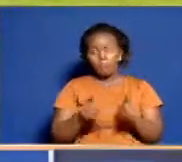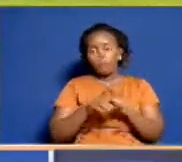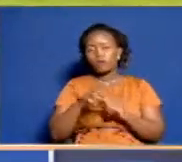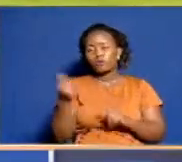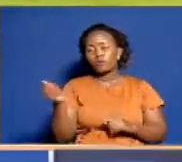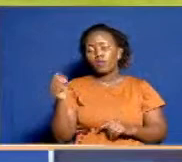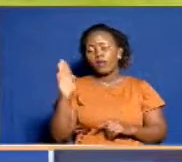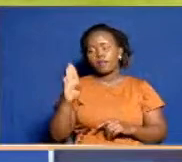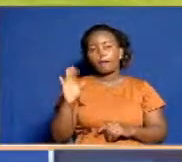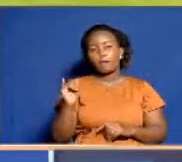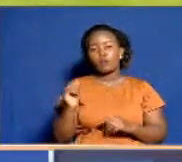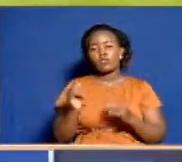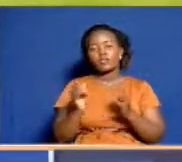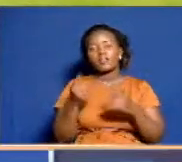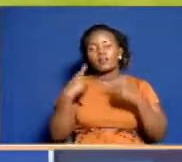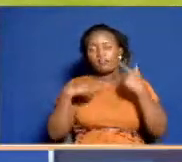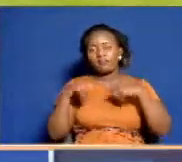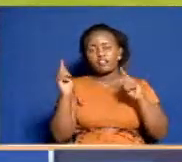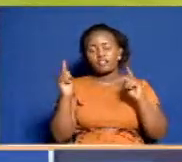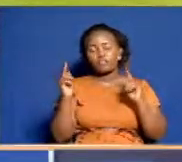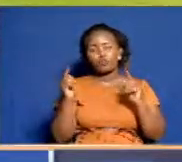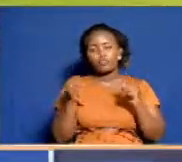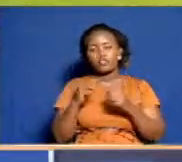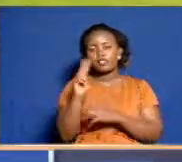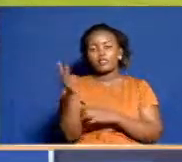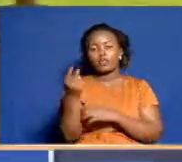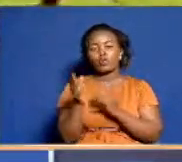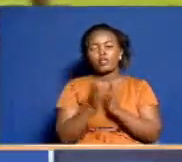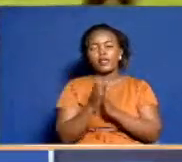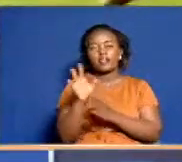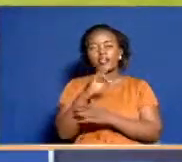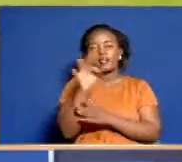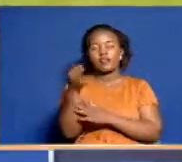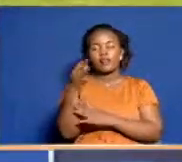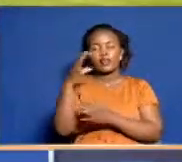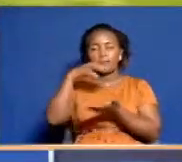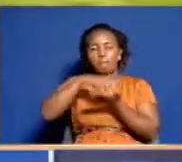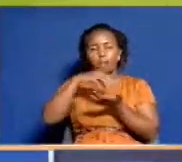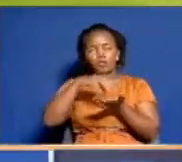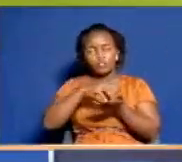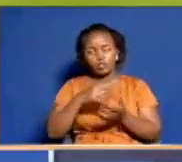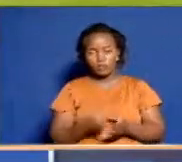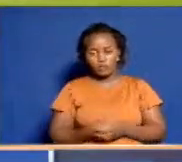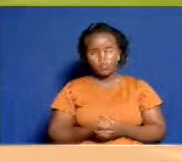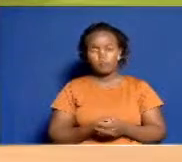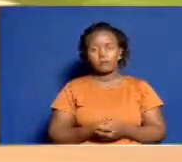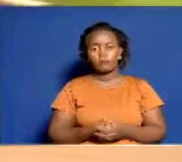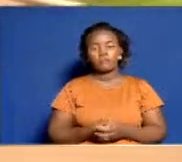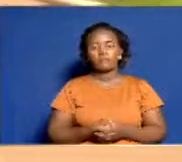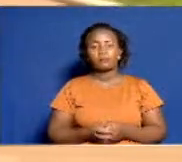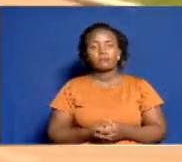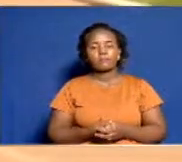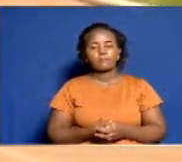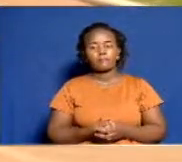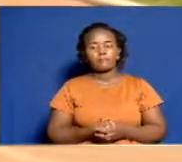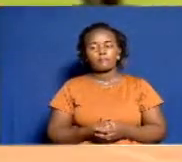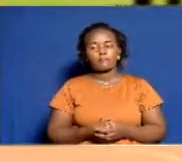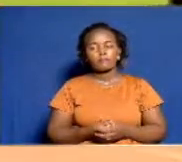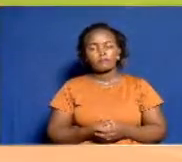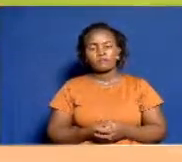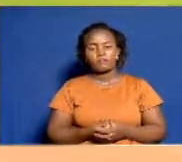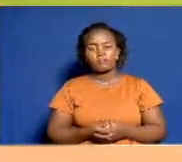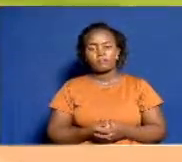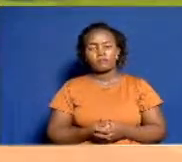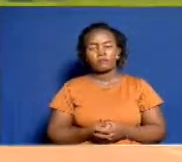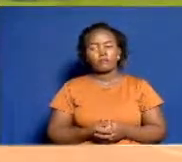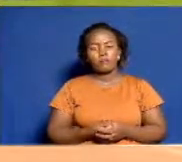and Florence Chekilu finished in the second and third positions, respectively. Frederick Mwoki for Channel One